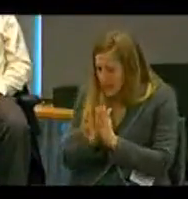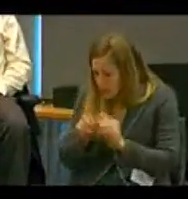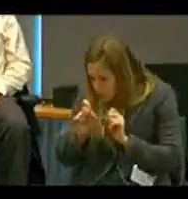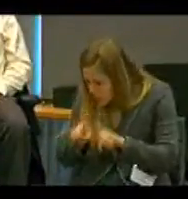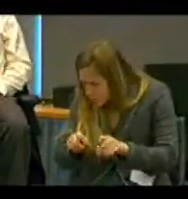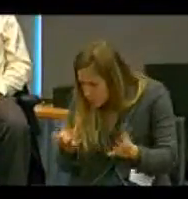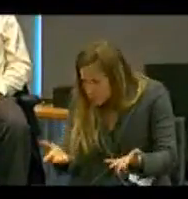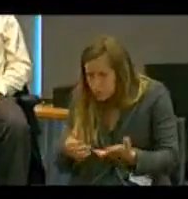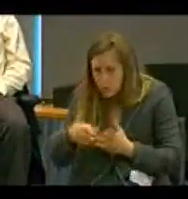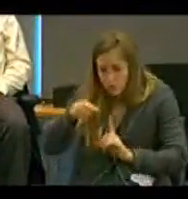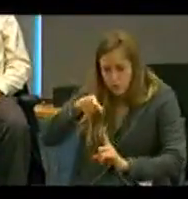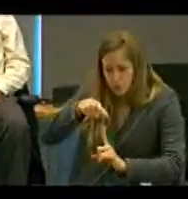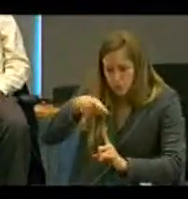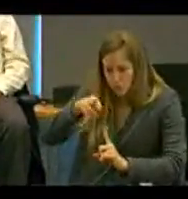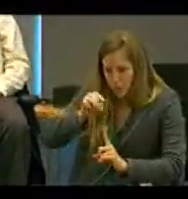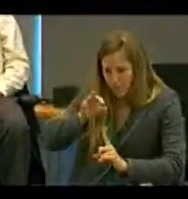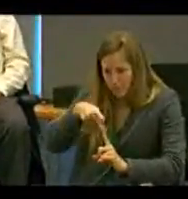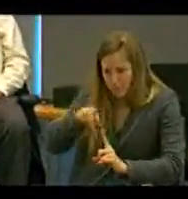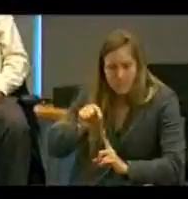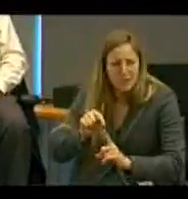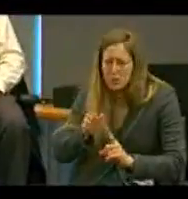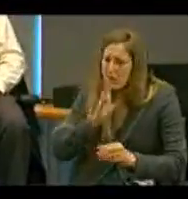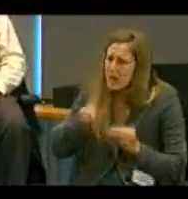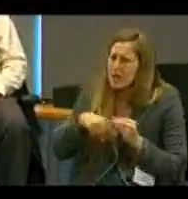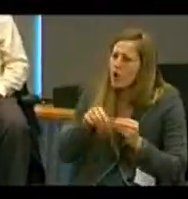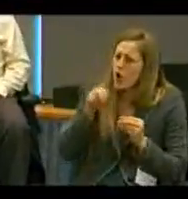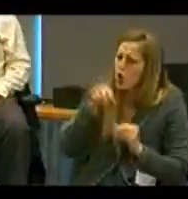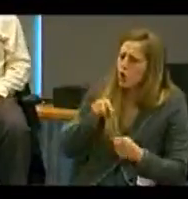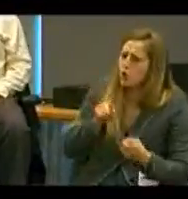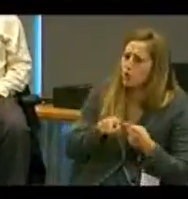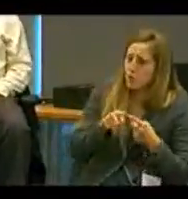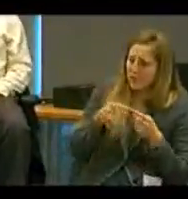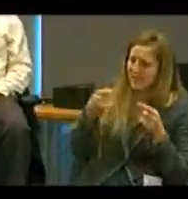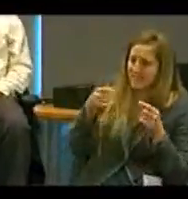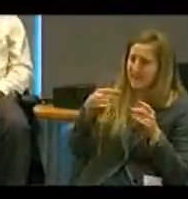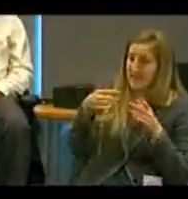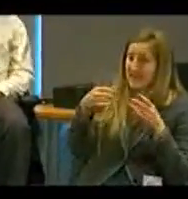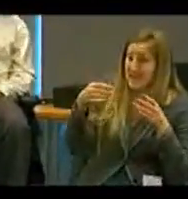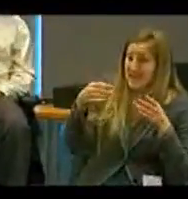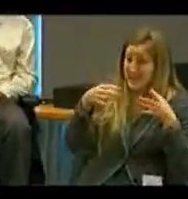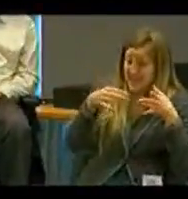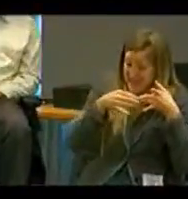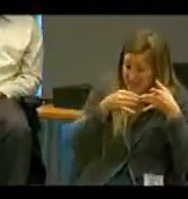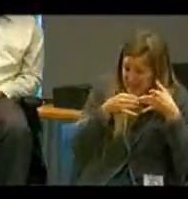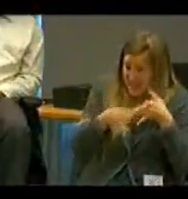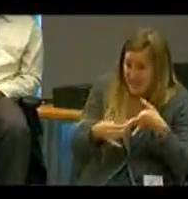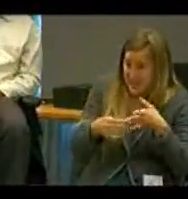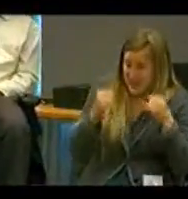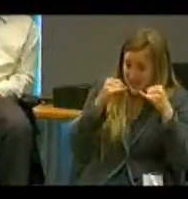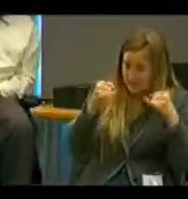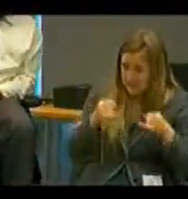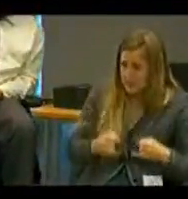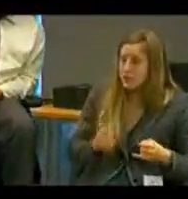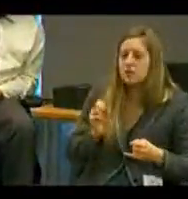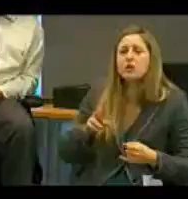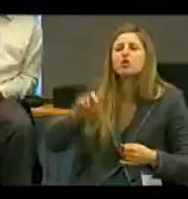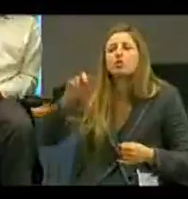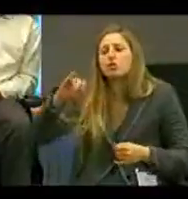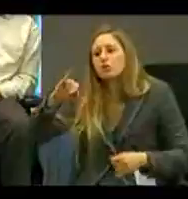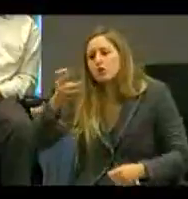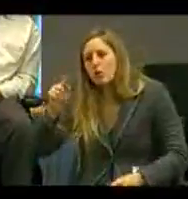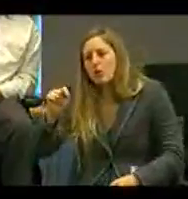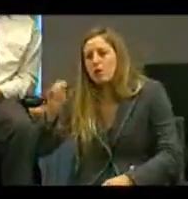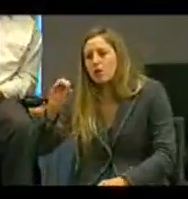that investigation. Excuse me, when you say look to the guidance. So the guidance, the joint OCR